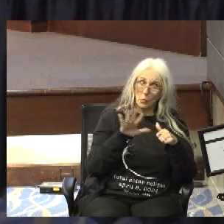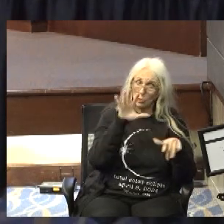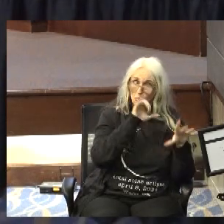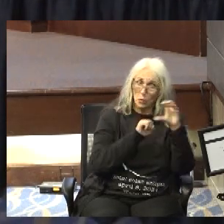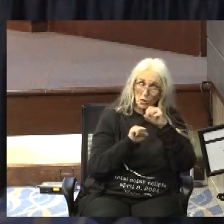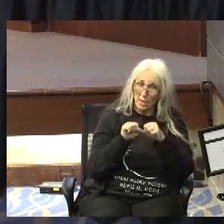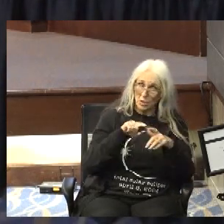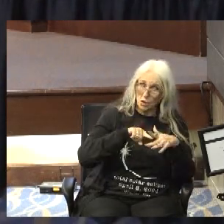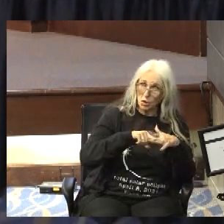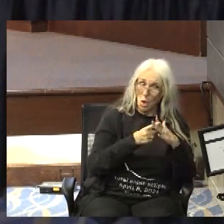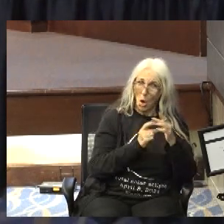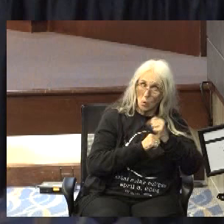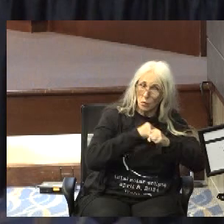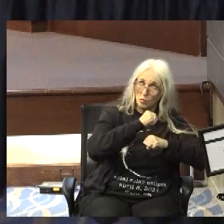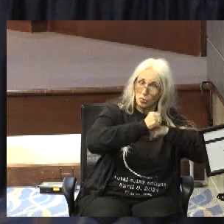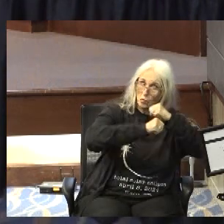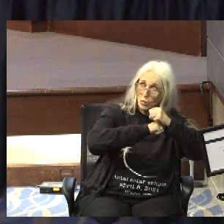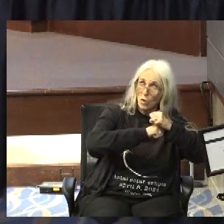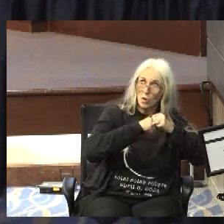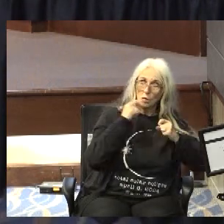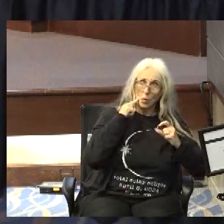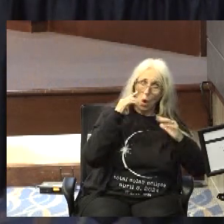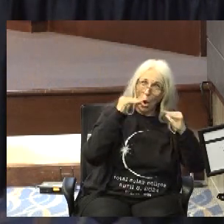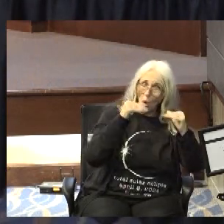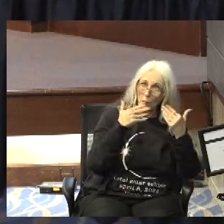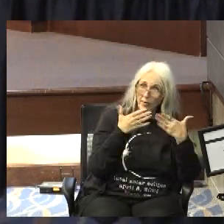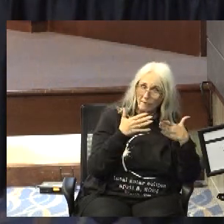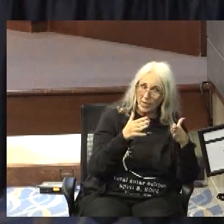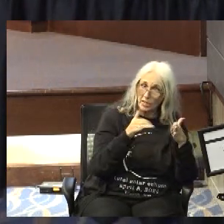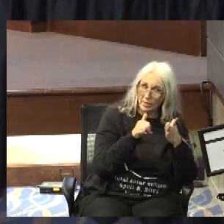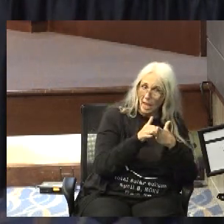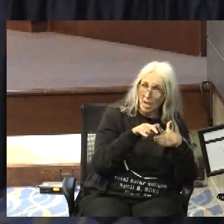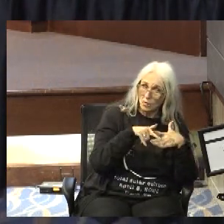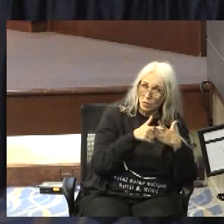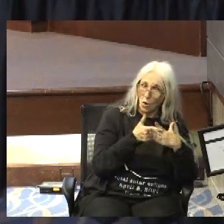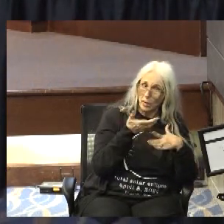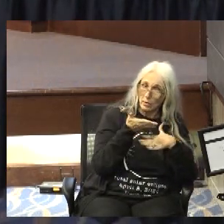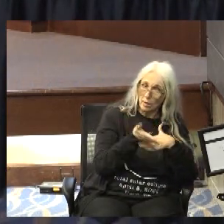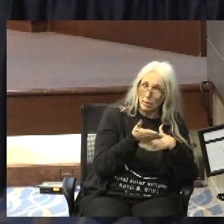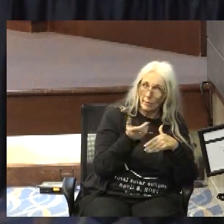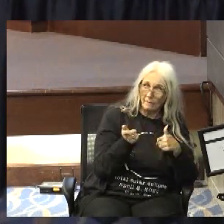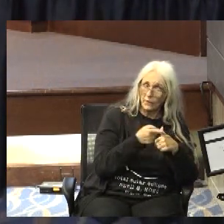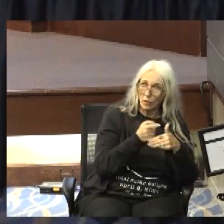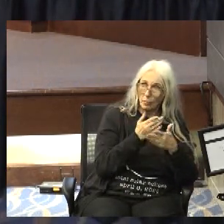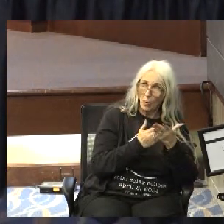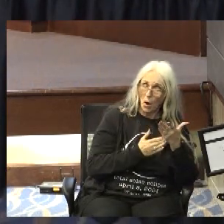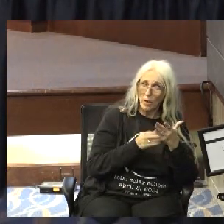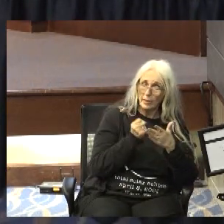start construction, we were hoping to be done a little bit earlier and starting construction, you know, very first part of